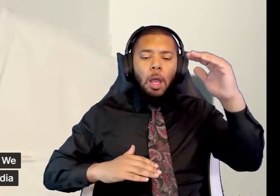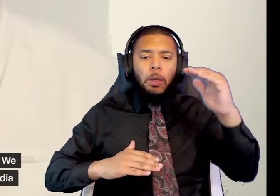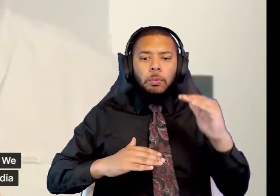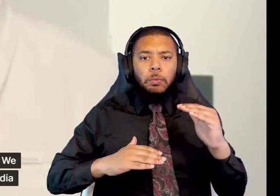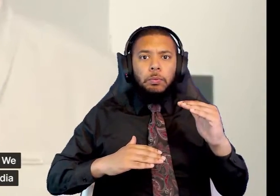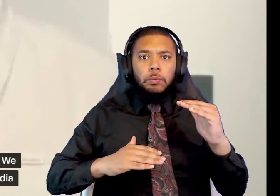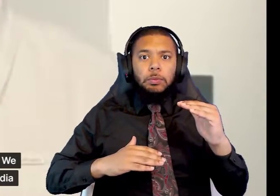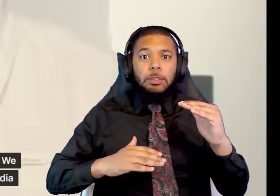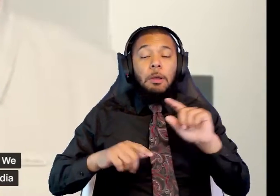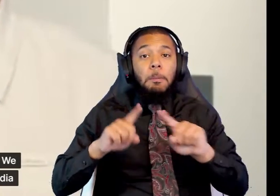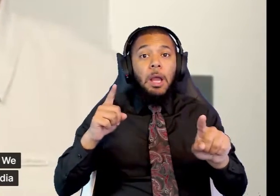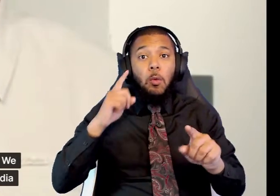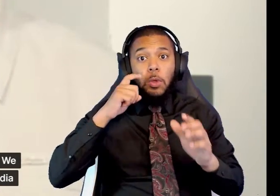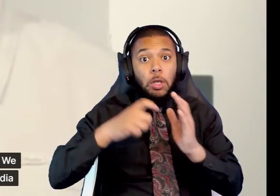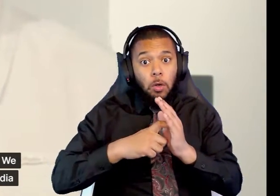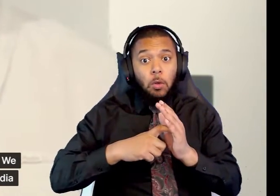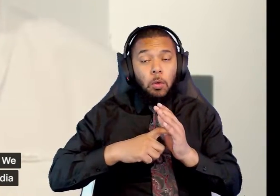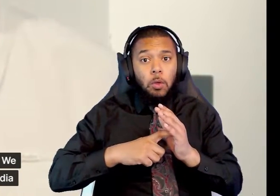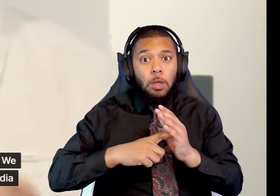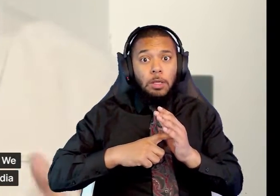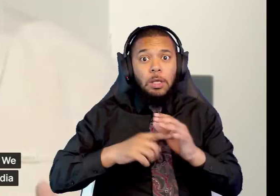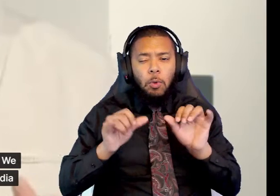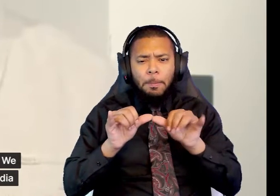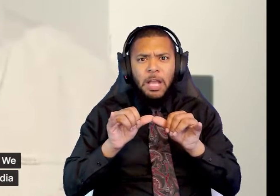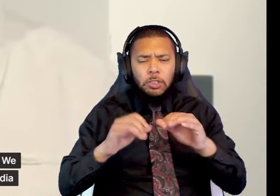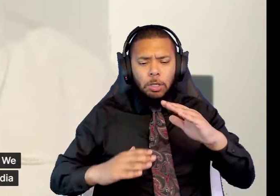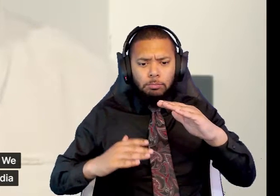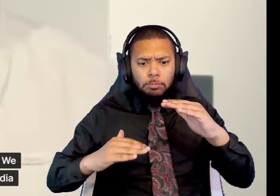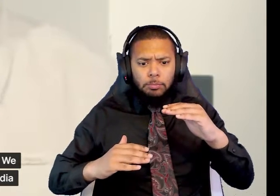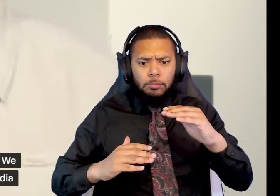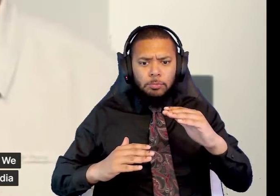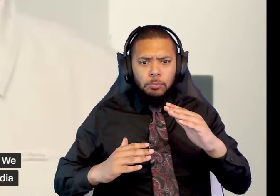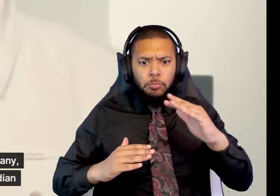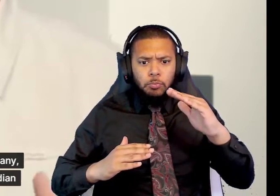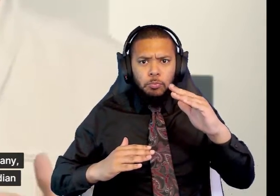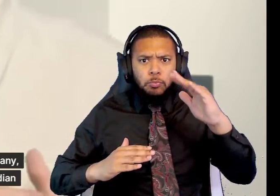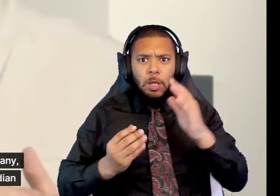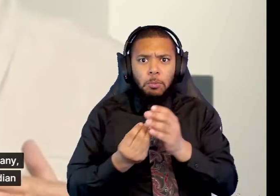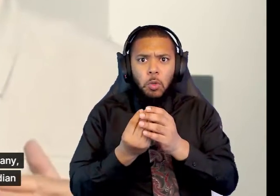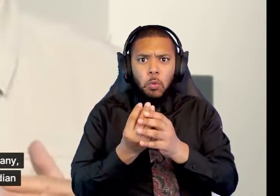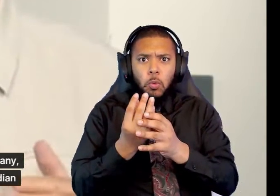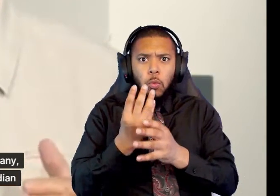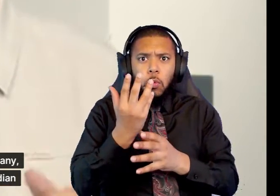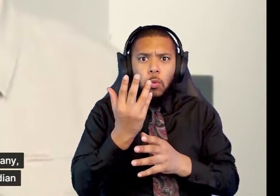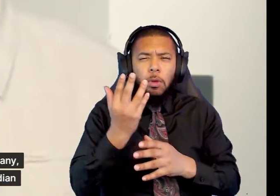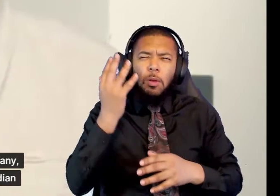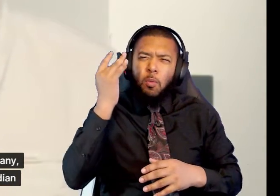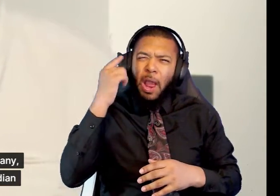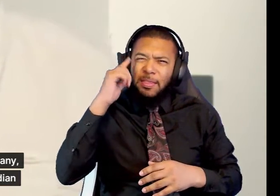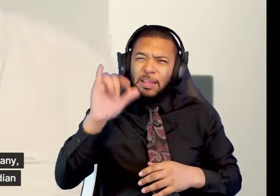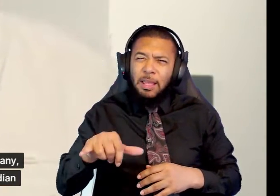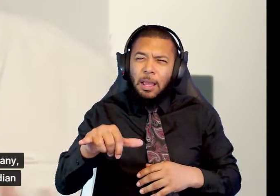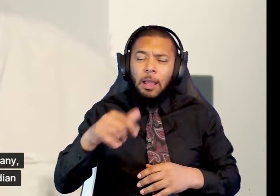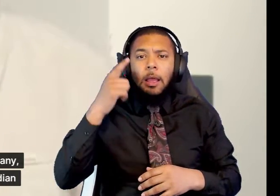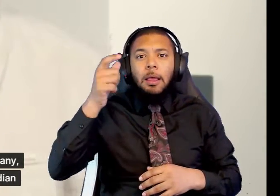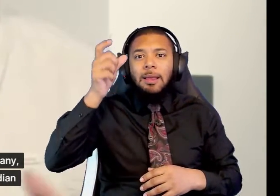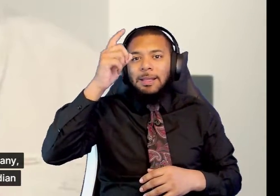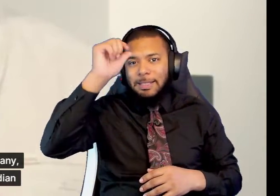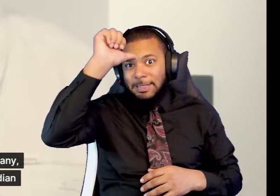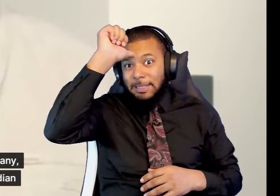continue to rise slowly but surely. We think this is due to the fact that India crashed into the Asian